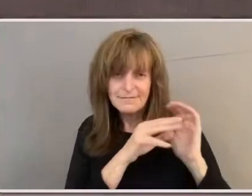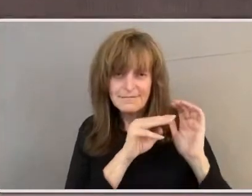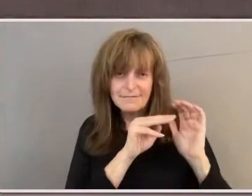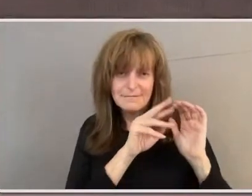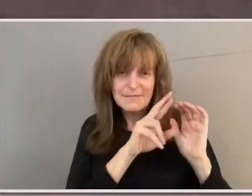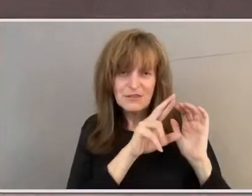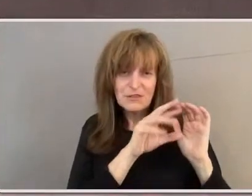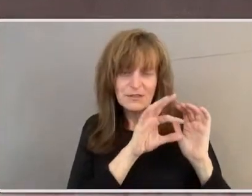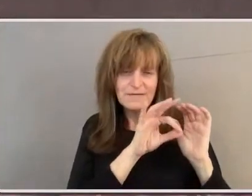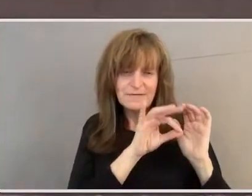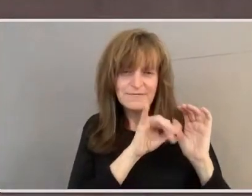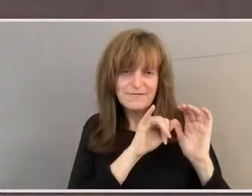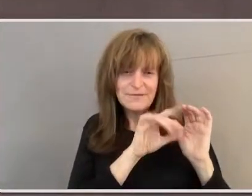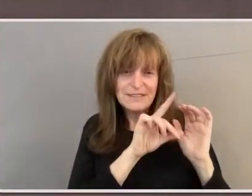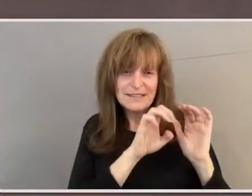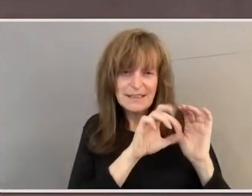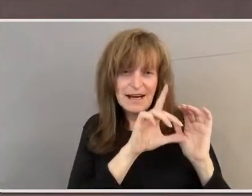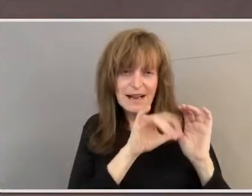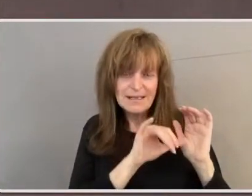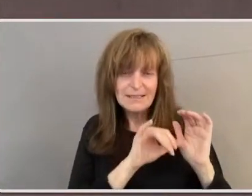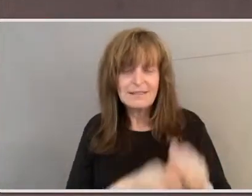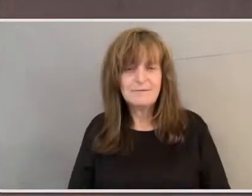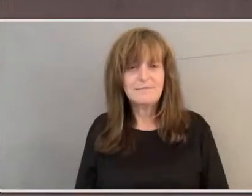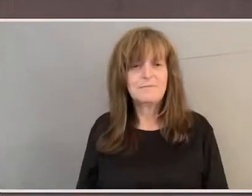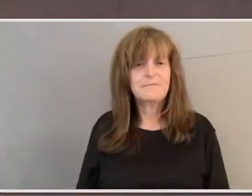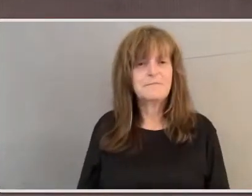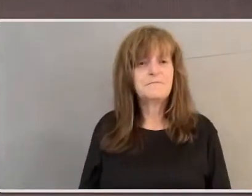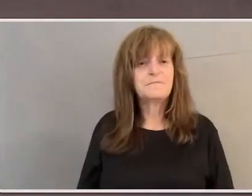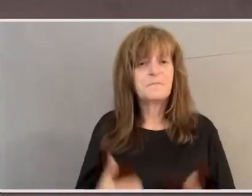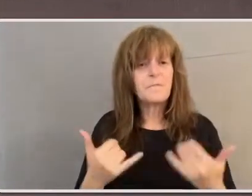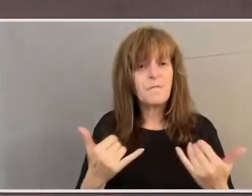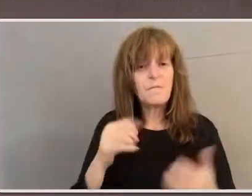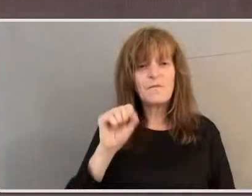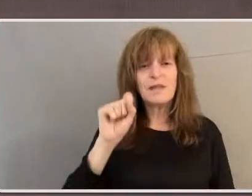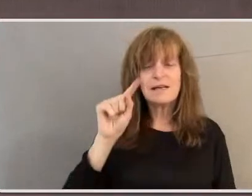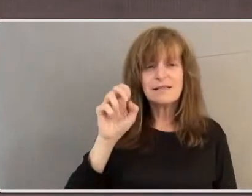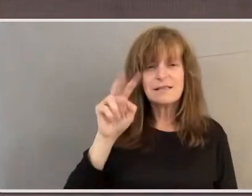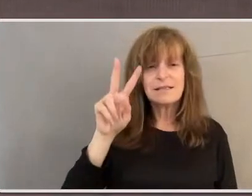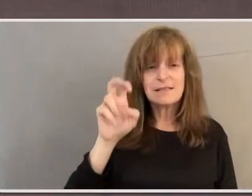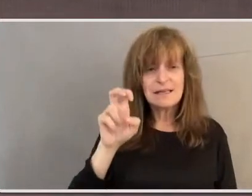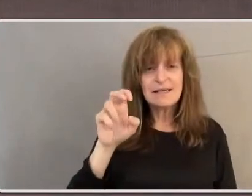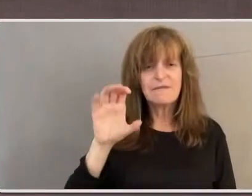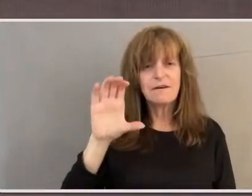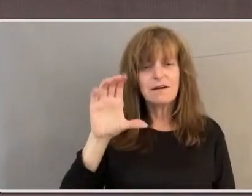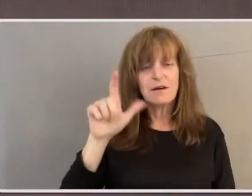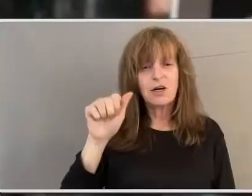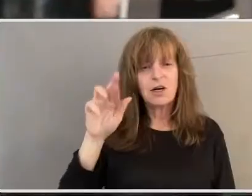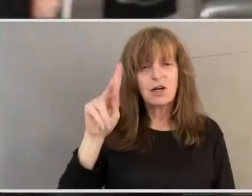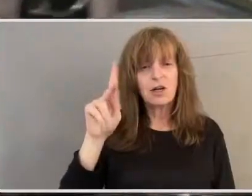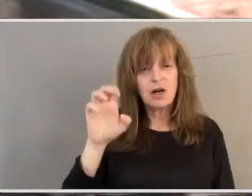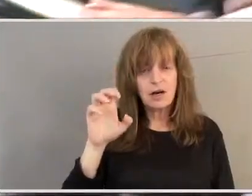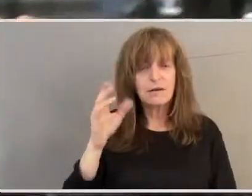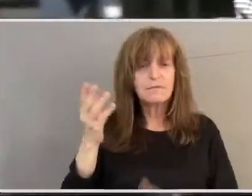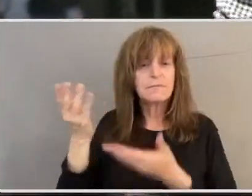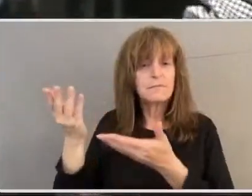Steve Clark returns as Minister of Municipal Affairs and Housing. I ask Minister Clark to please come forward to take his oath.